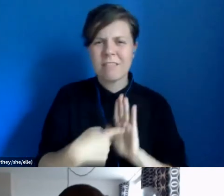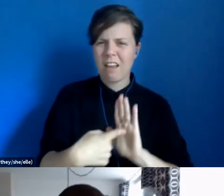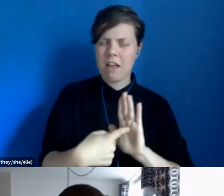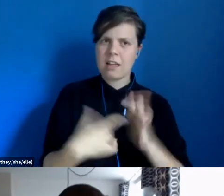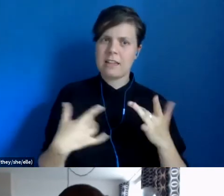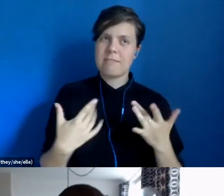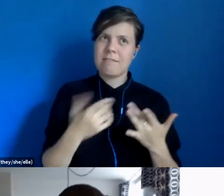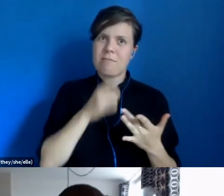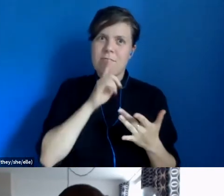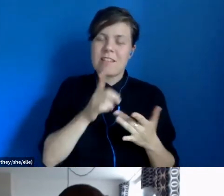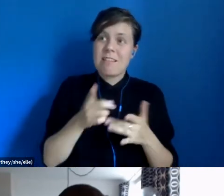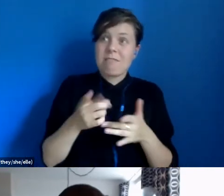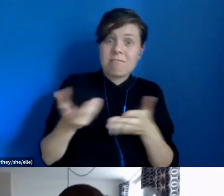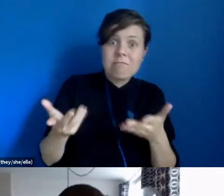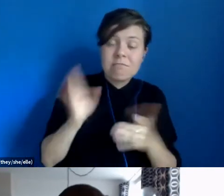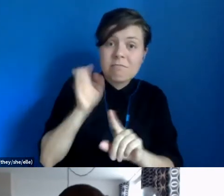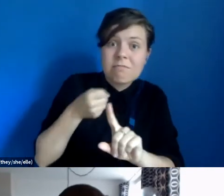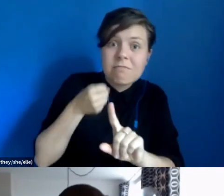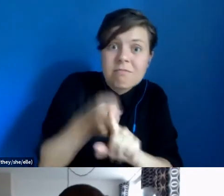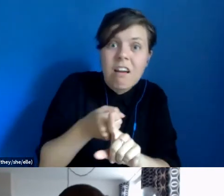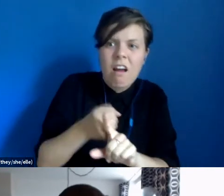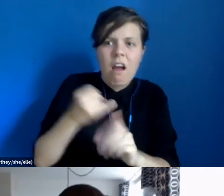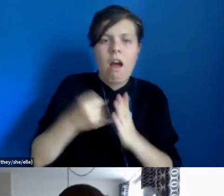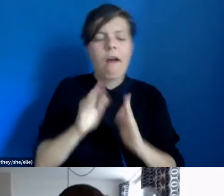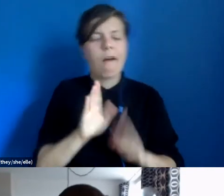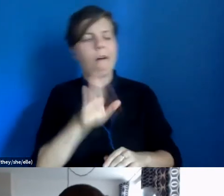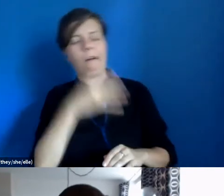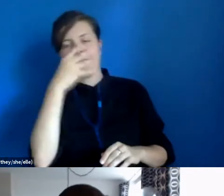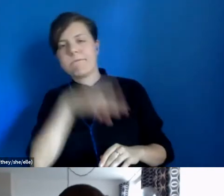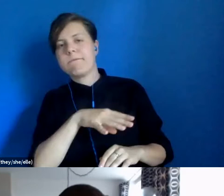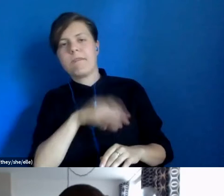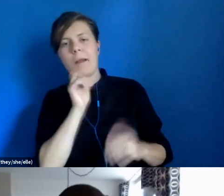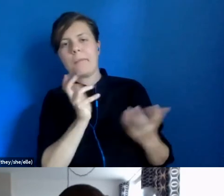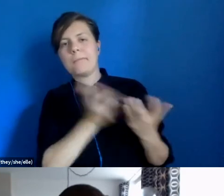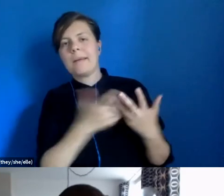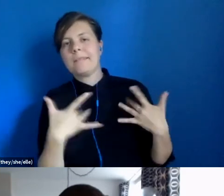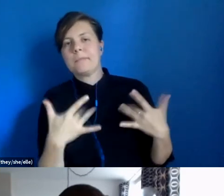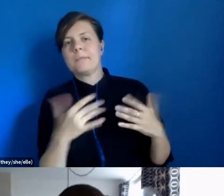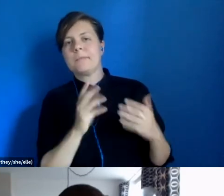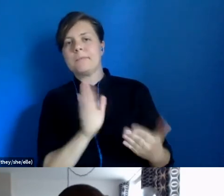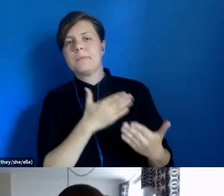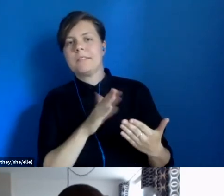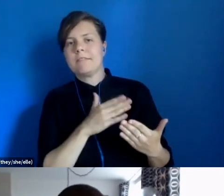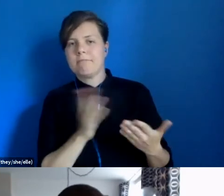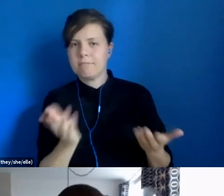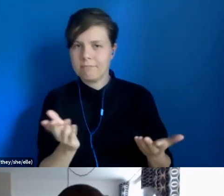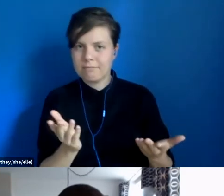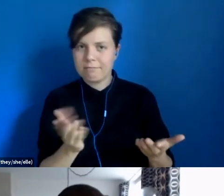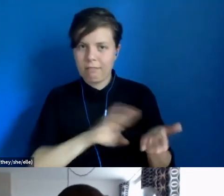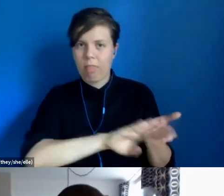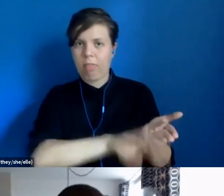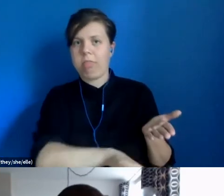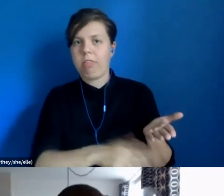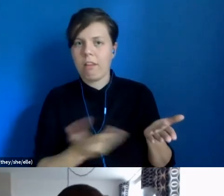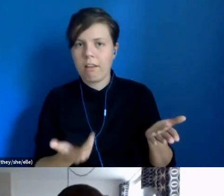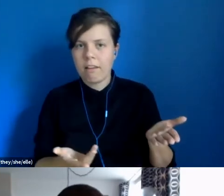people. It can lead to artists being overlooked because they don't fit into the conventional boxes. And in a lot of cases, that can mean that people don't even get